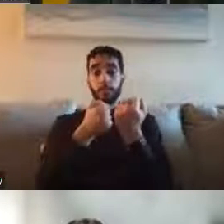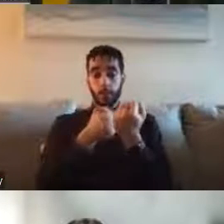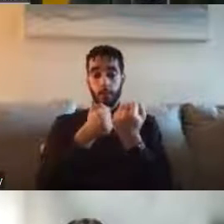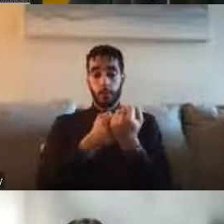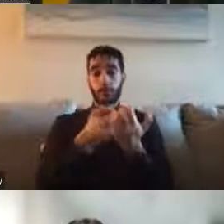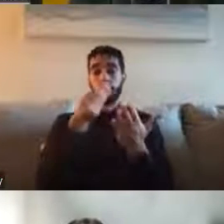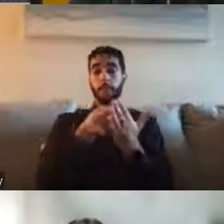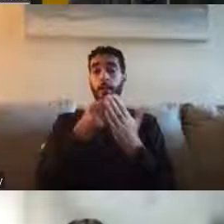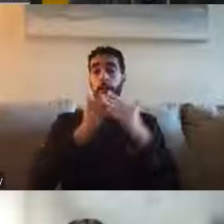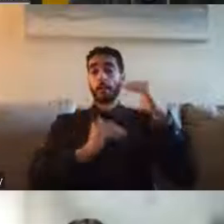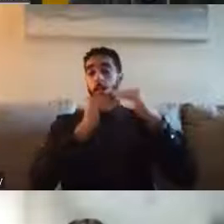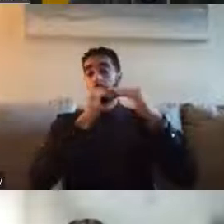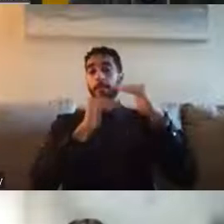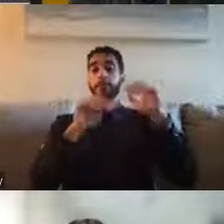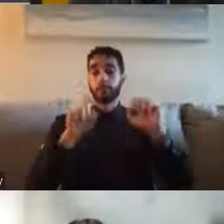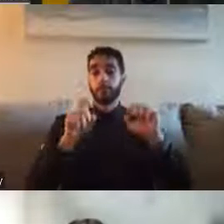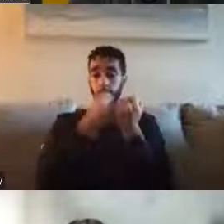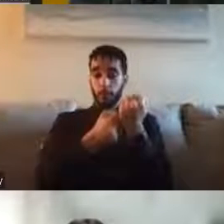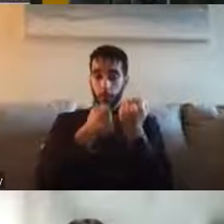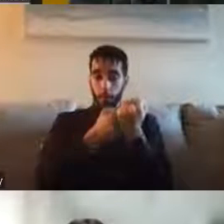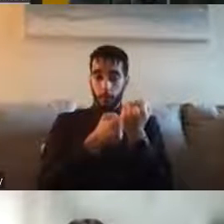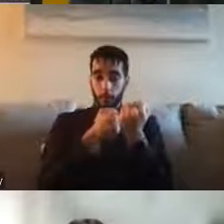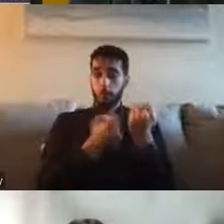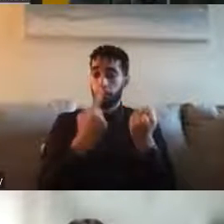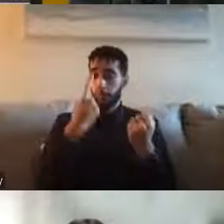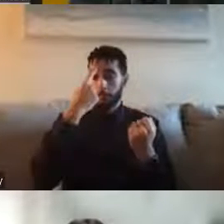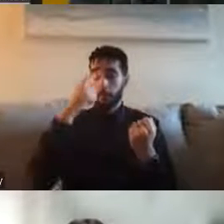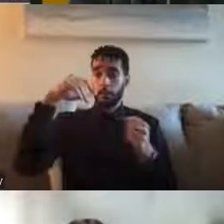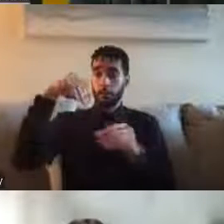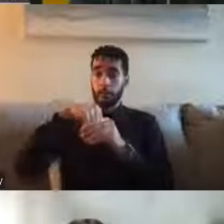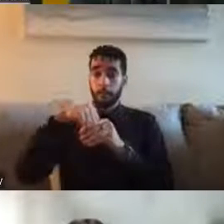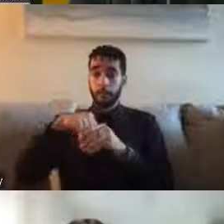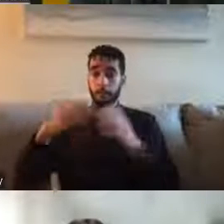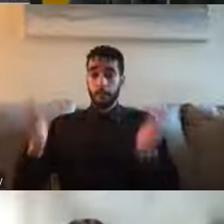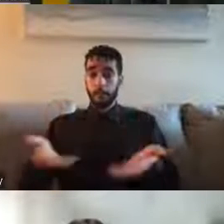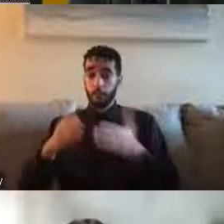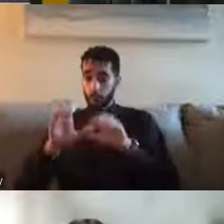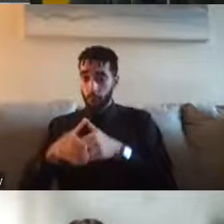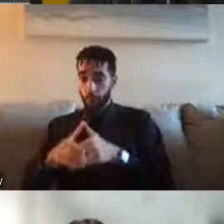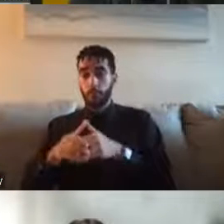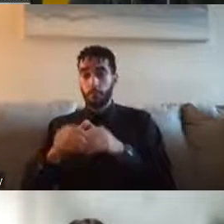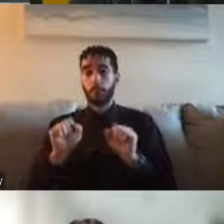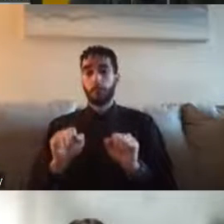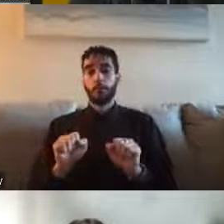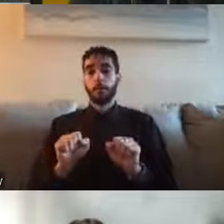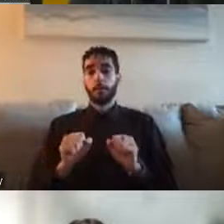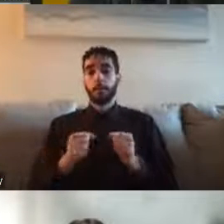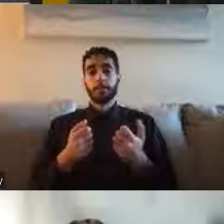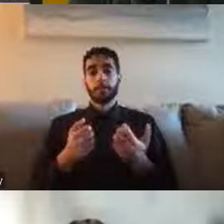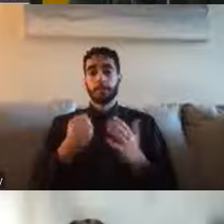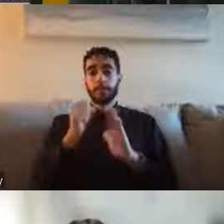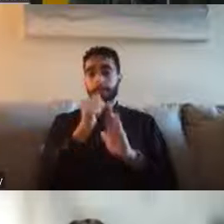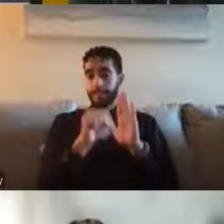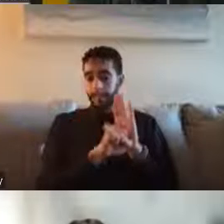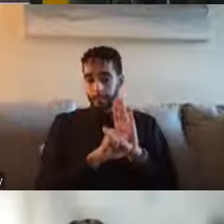be supported. So I think that that's within the purview of the committee to make a statement that we see the value